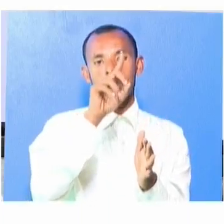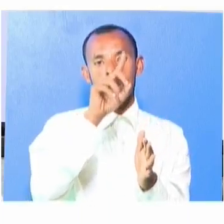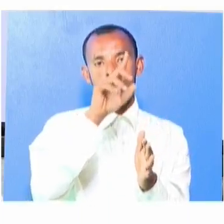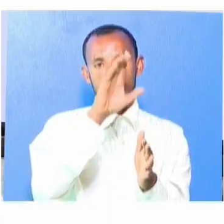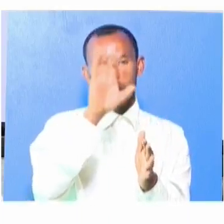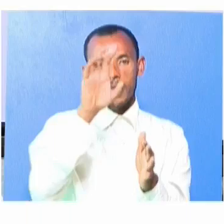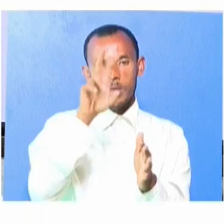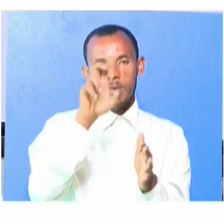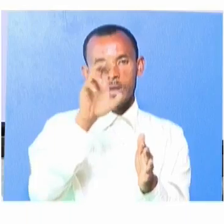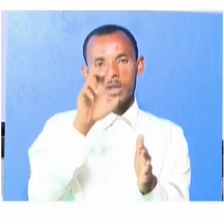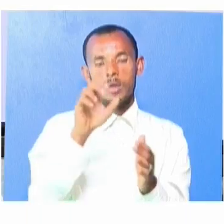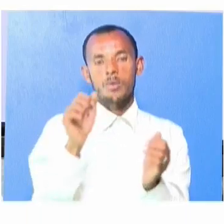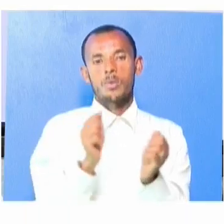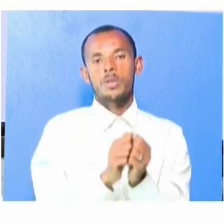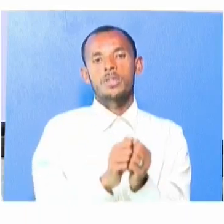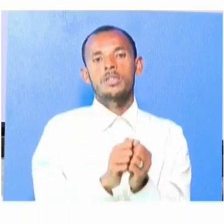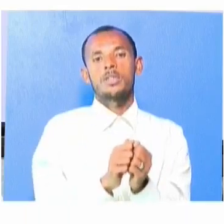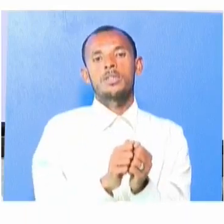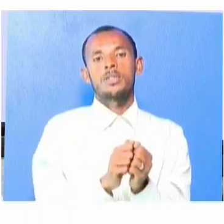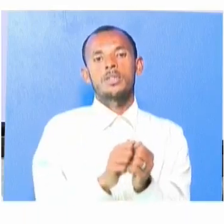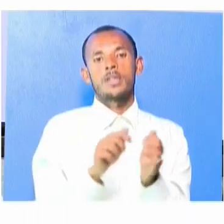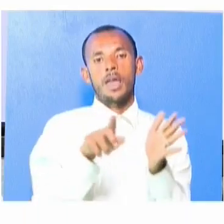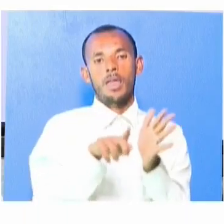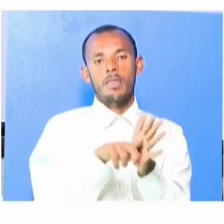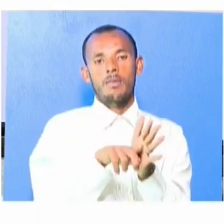with negative